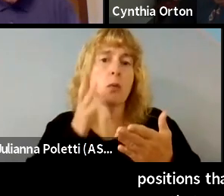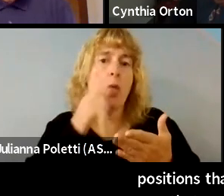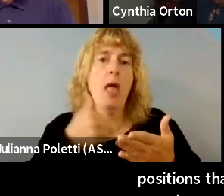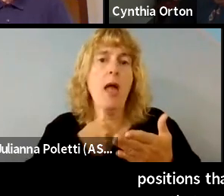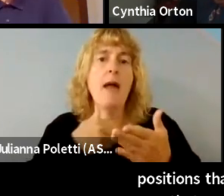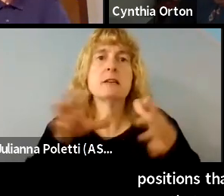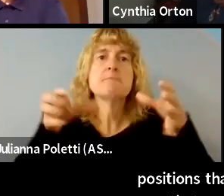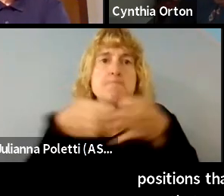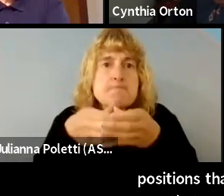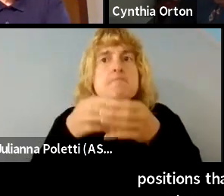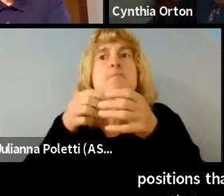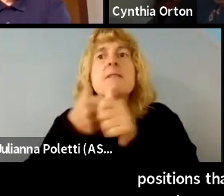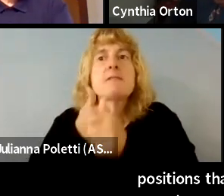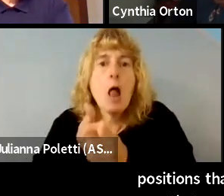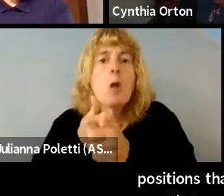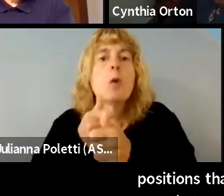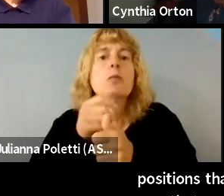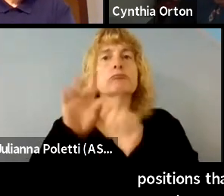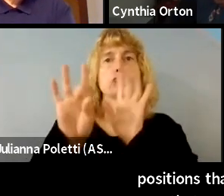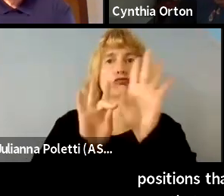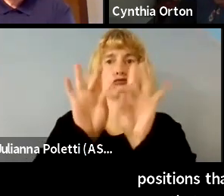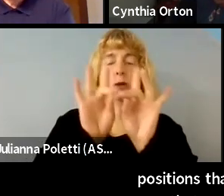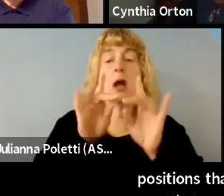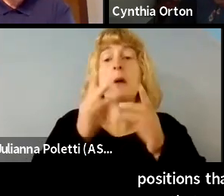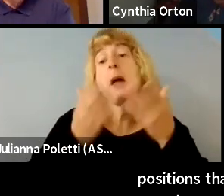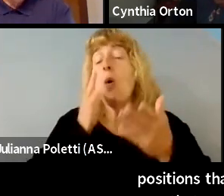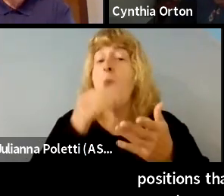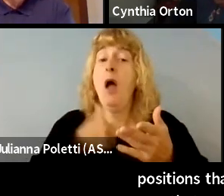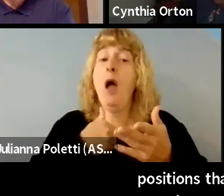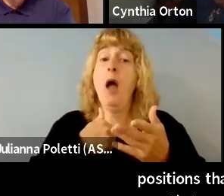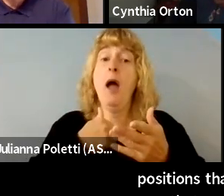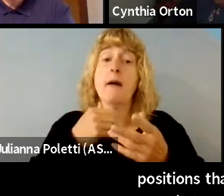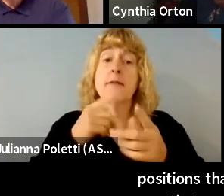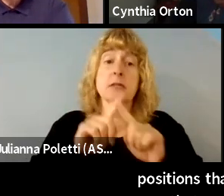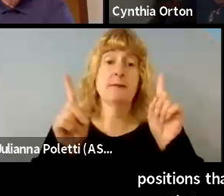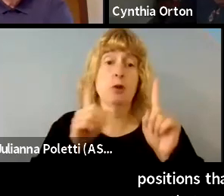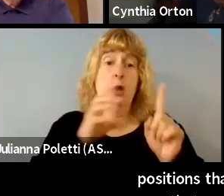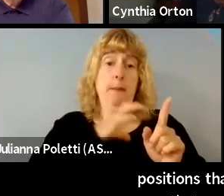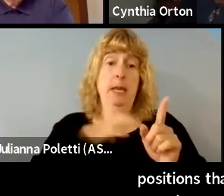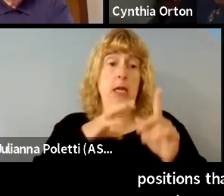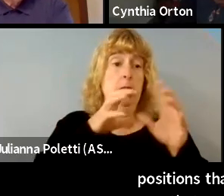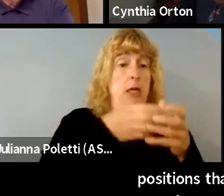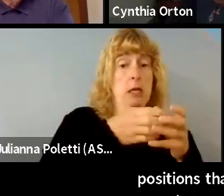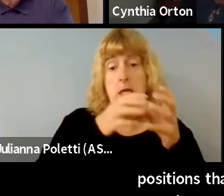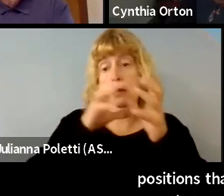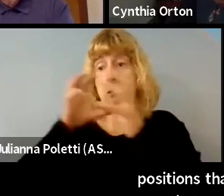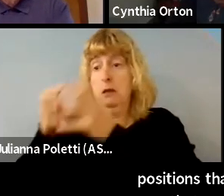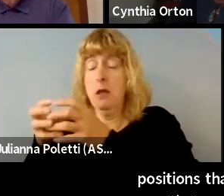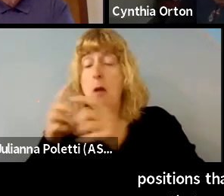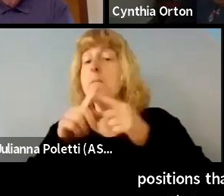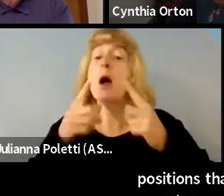have one committee that'll deal with the general counsel and the outside counsel, because it's the same skill set.